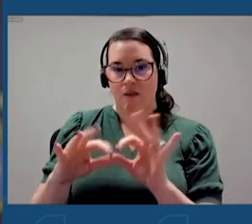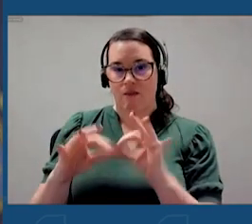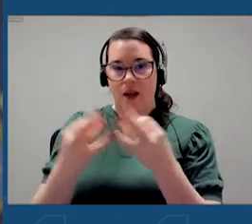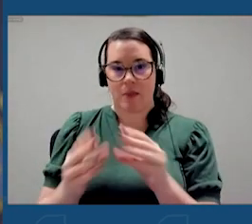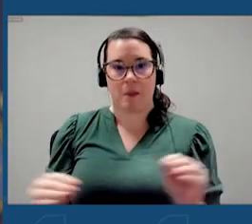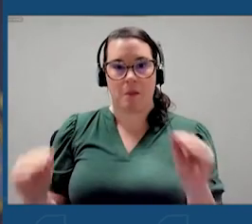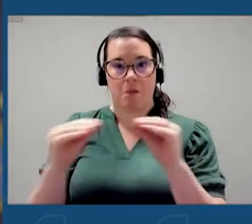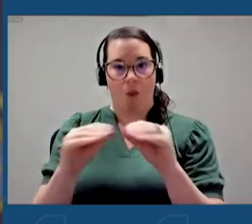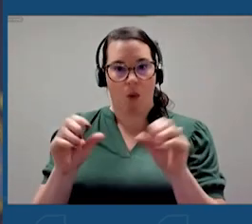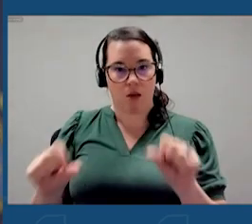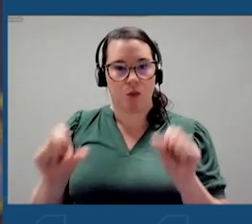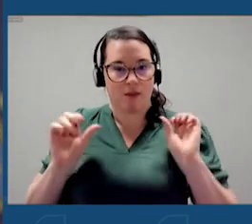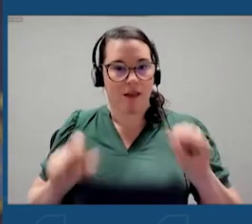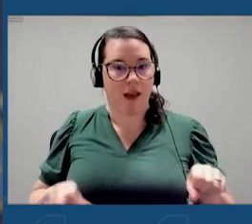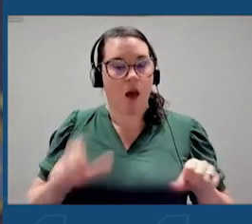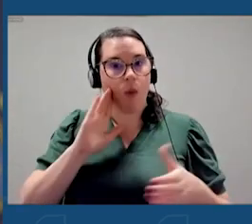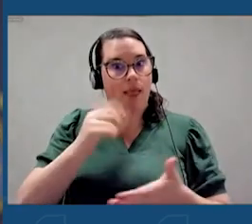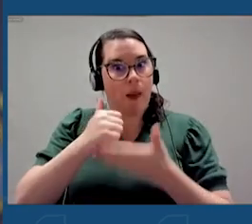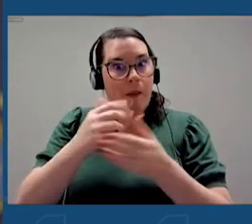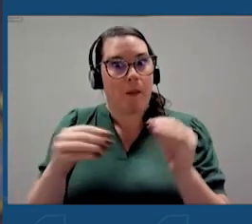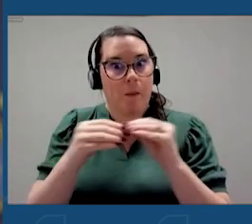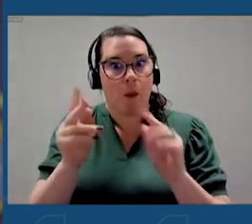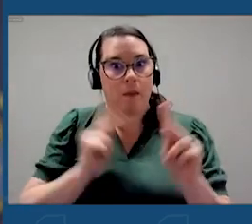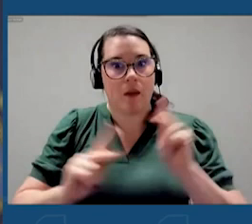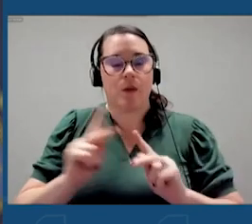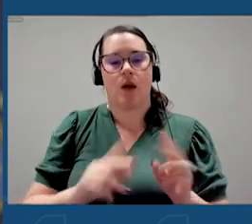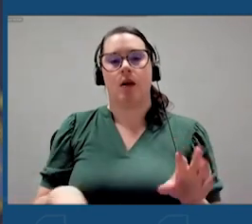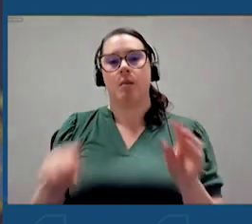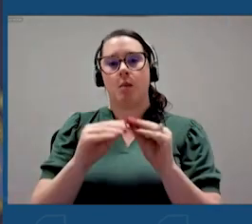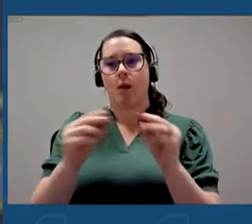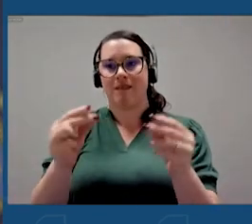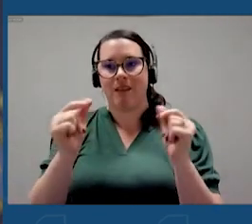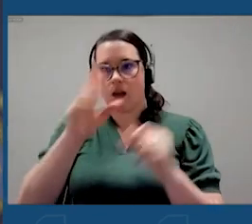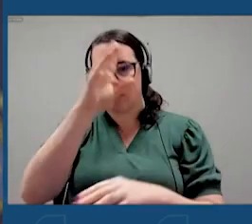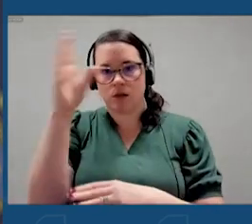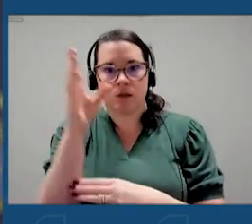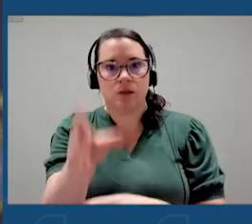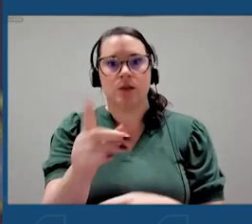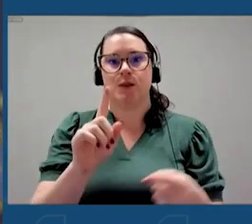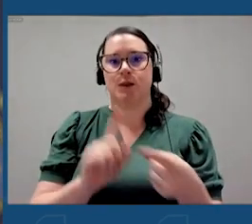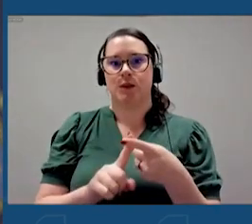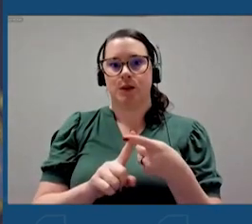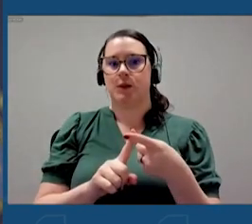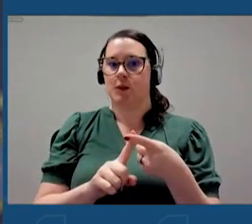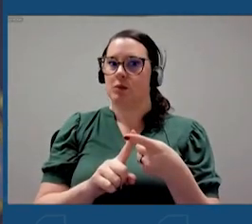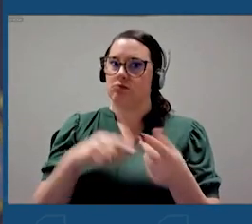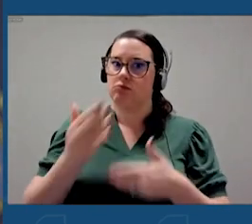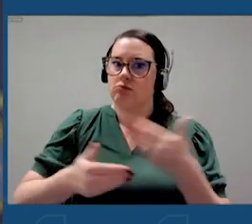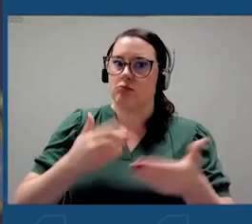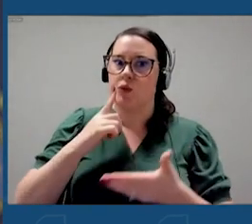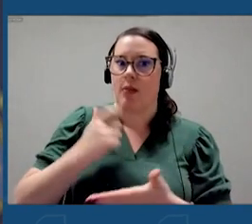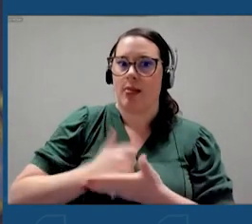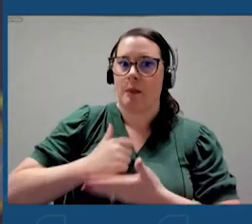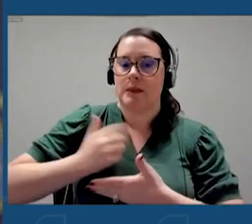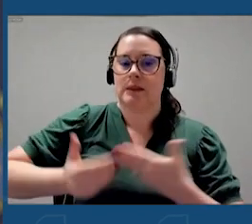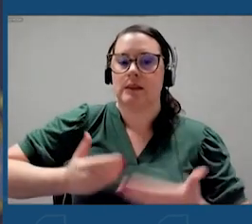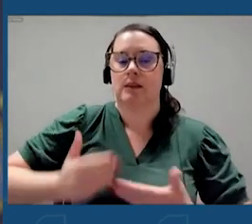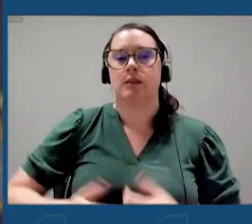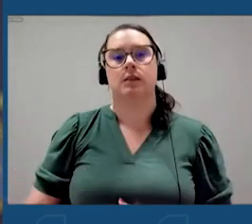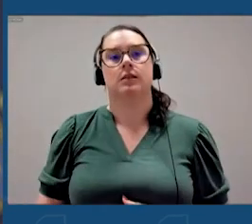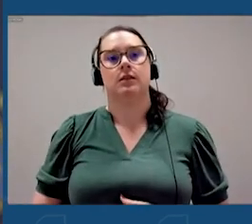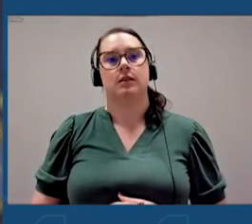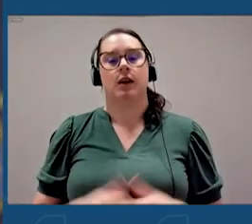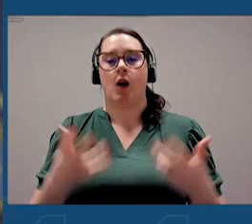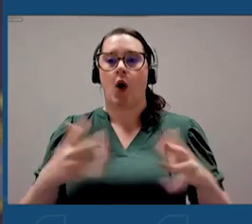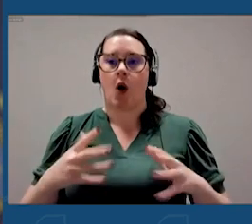also, think about this. Why don't we fast-track the enrollment process for people who are already getting assistance, right? They already went through a lot to get home